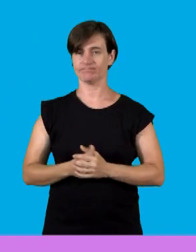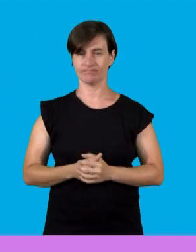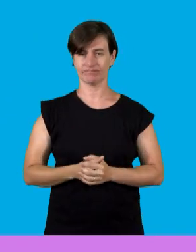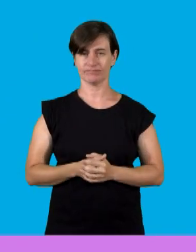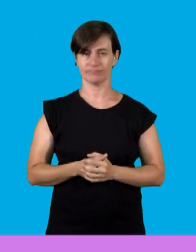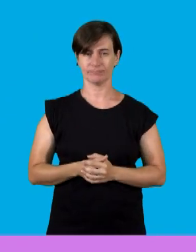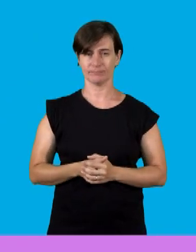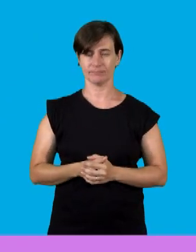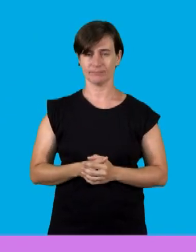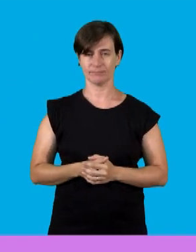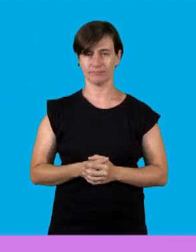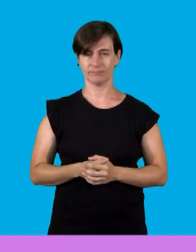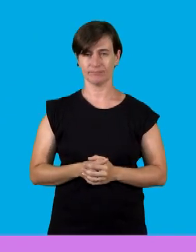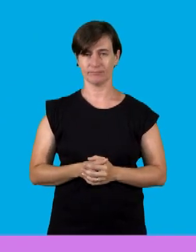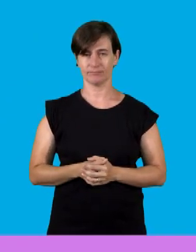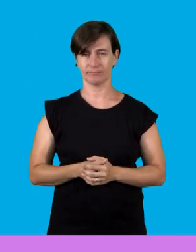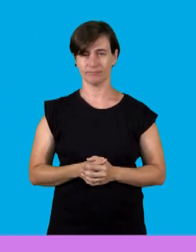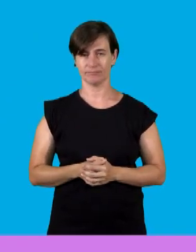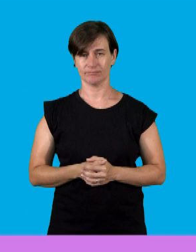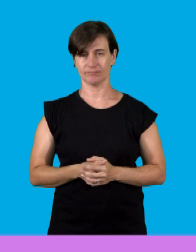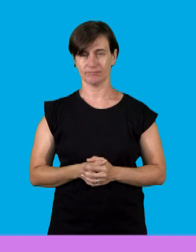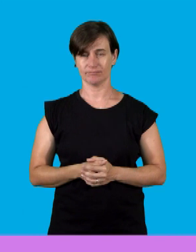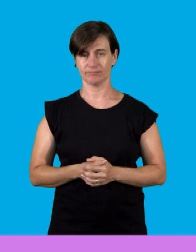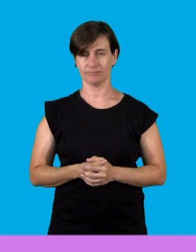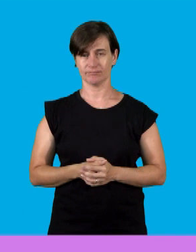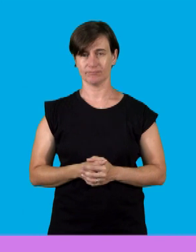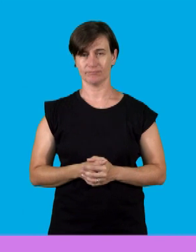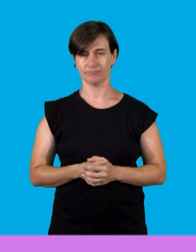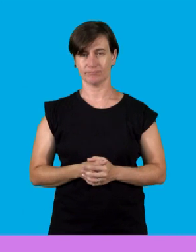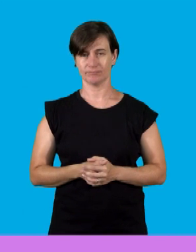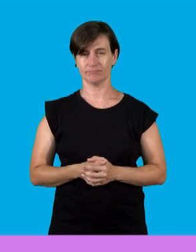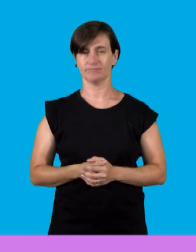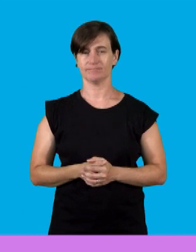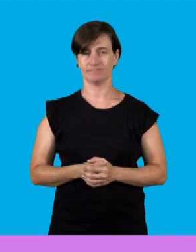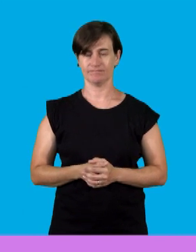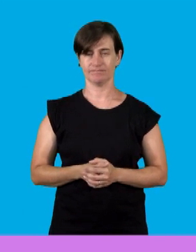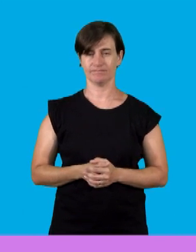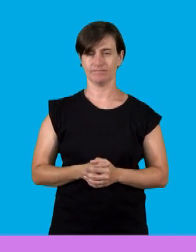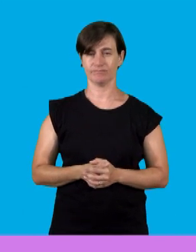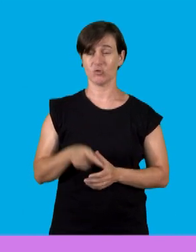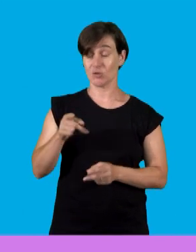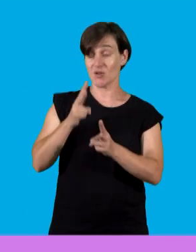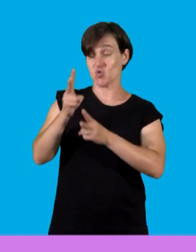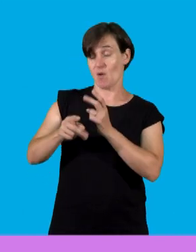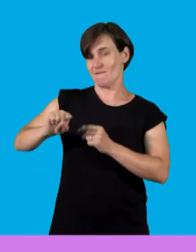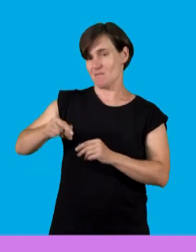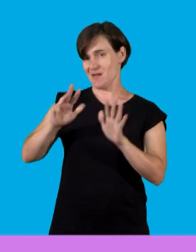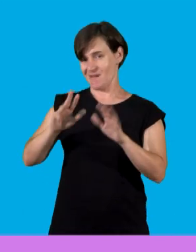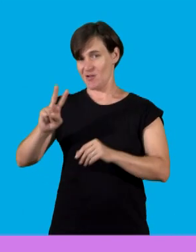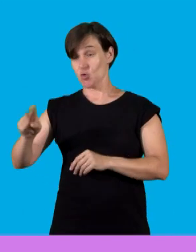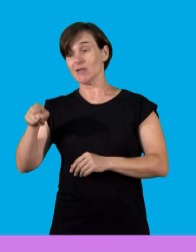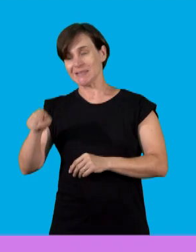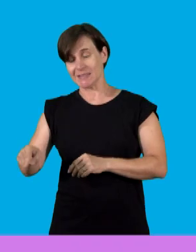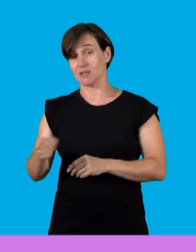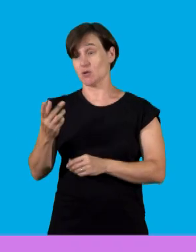20 years. And where does it meet with the 14.75%? Right here. So this 12.92 is